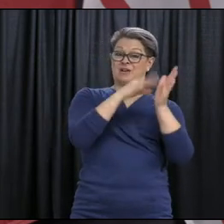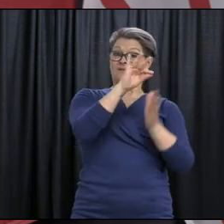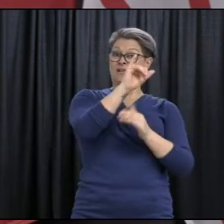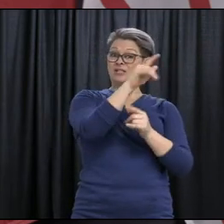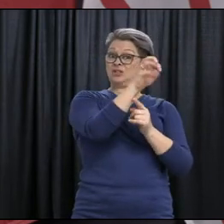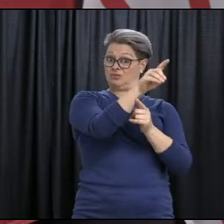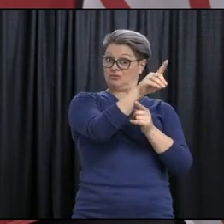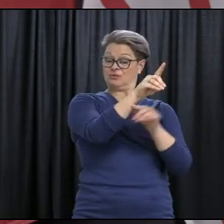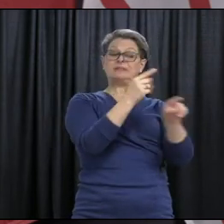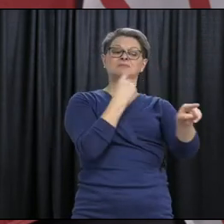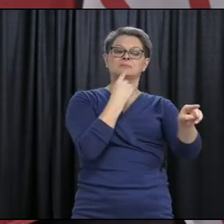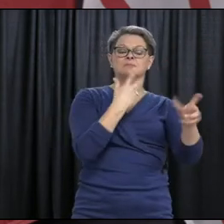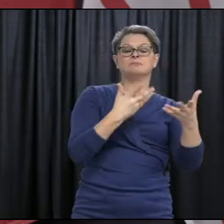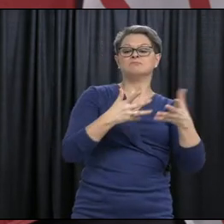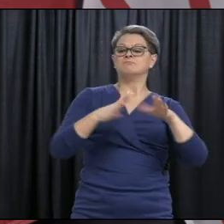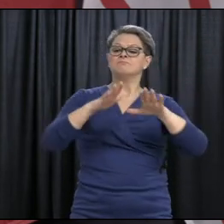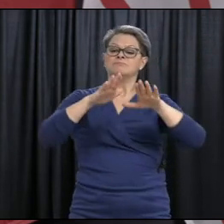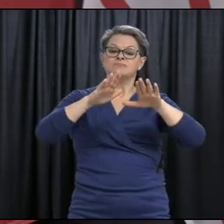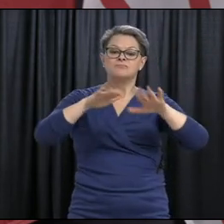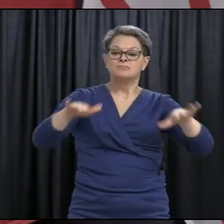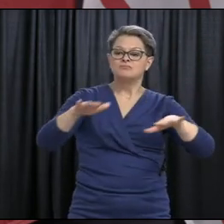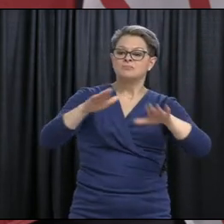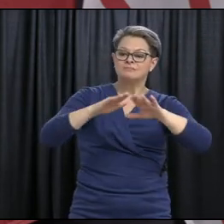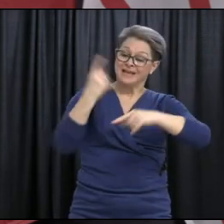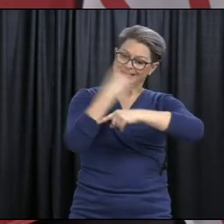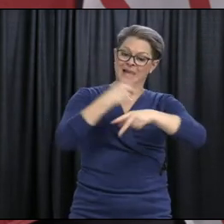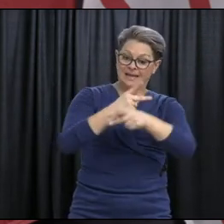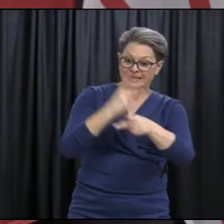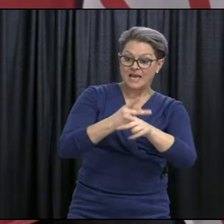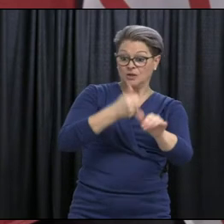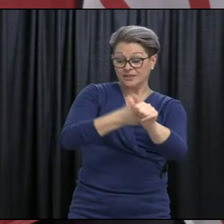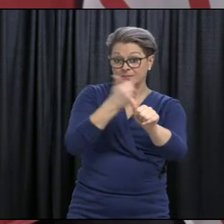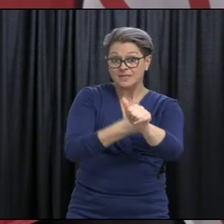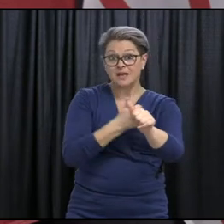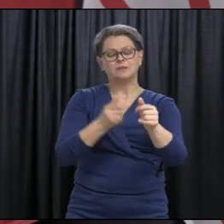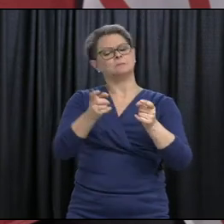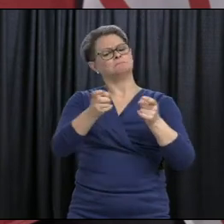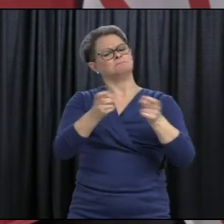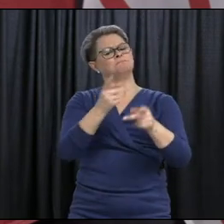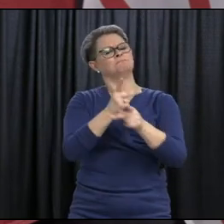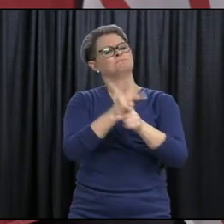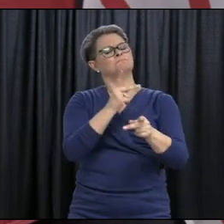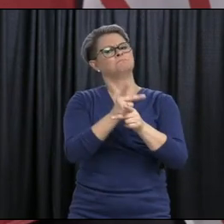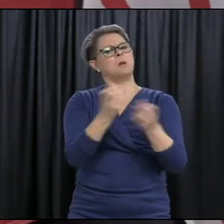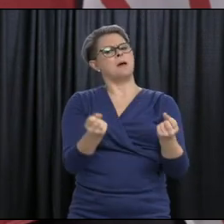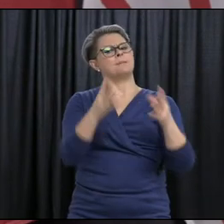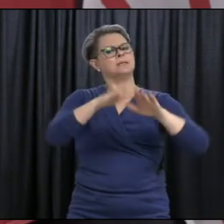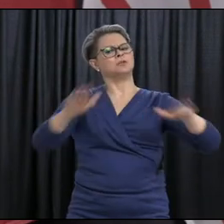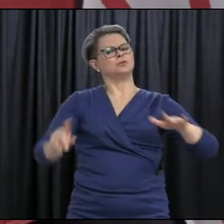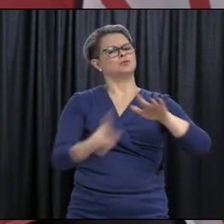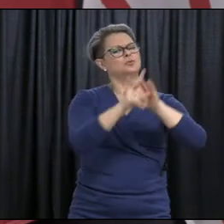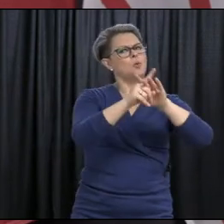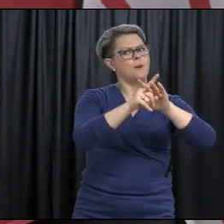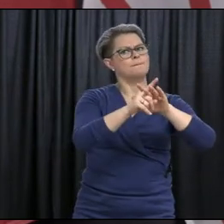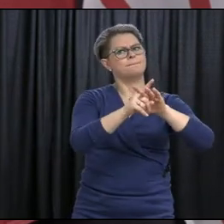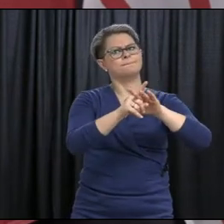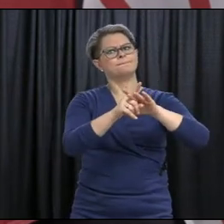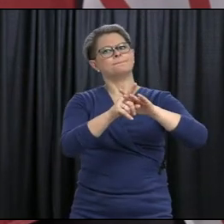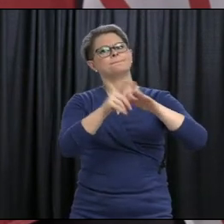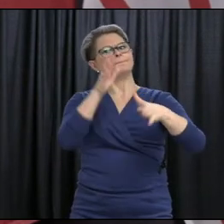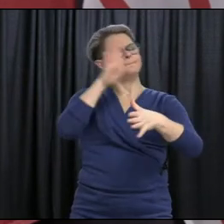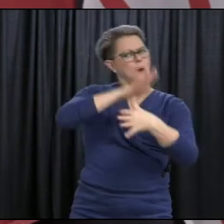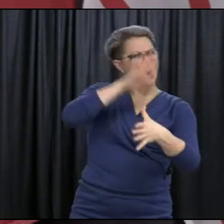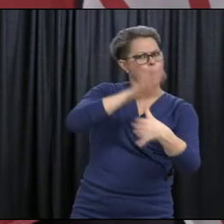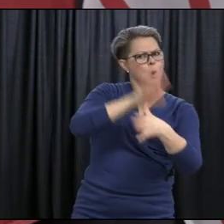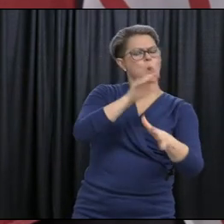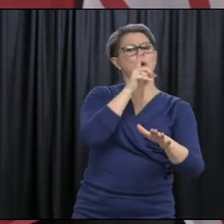childcare operators to limit attendance for the children of parents who must leave their home and report to their